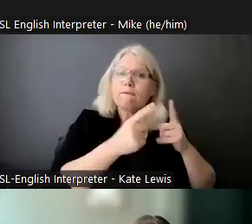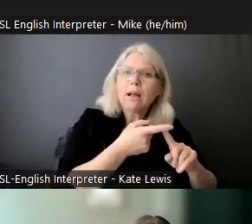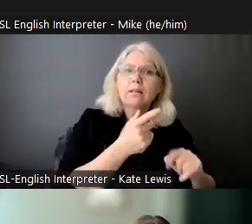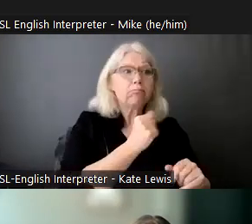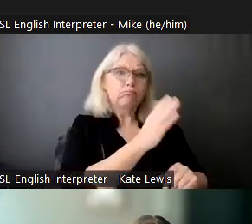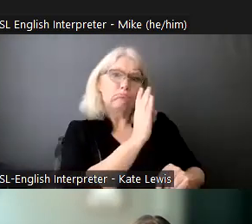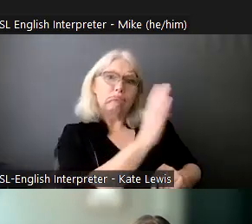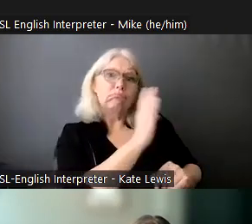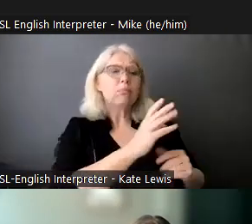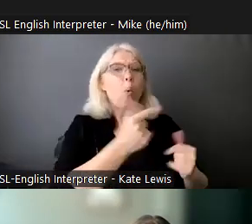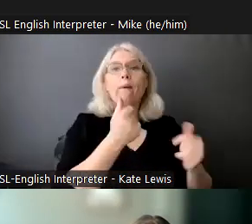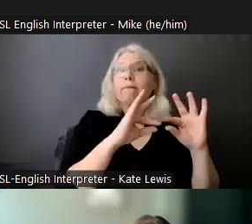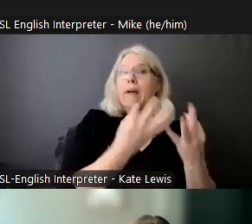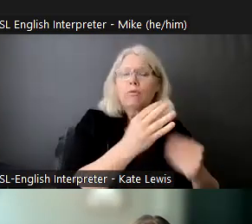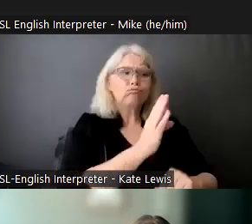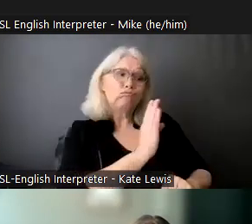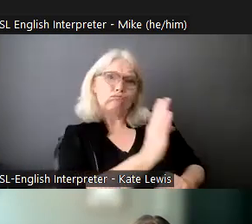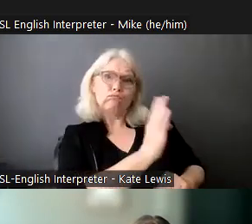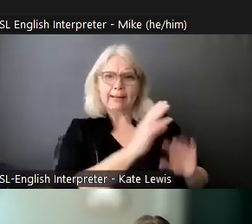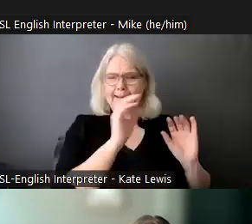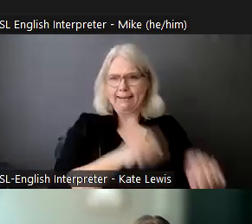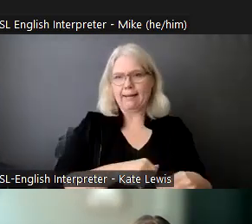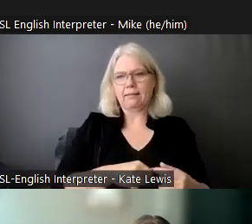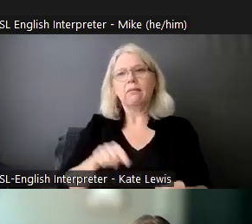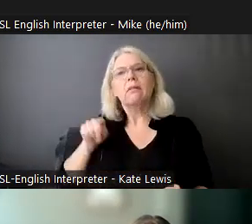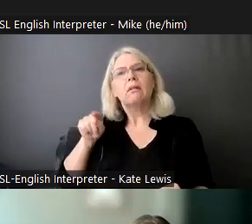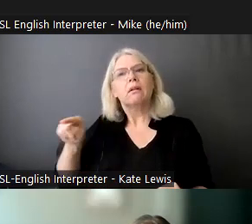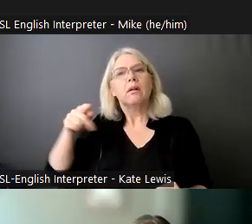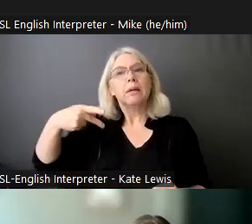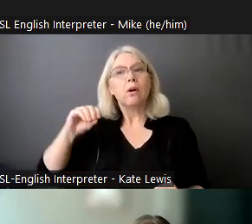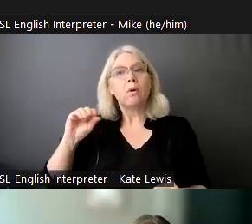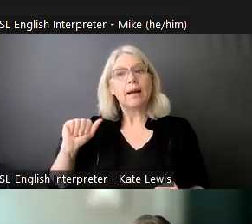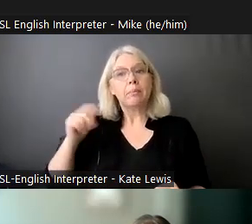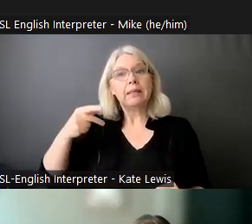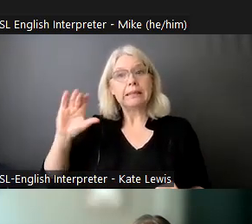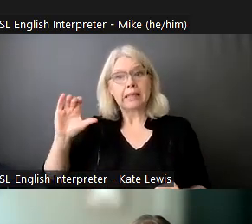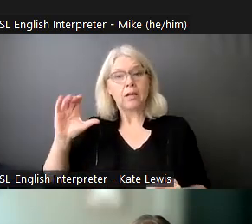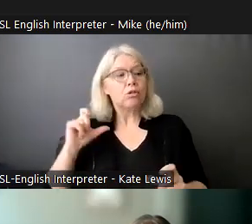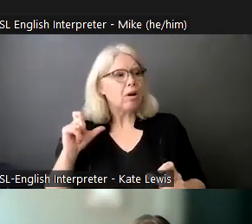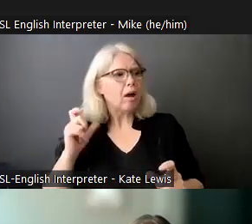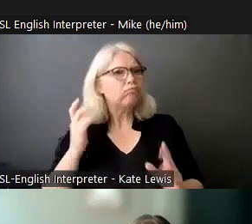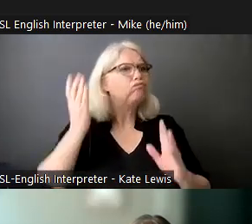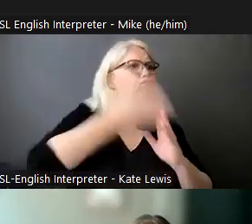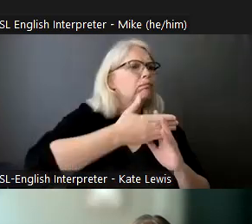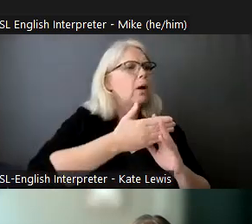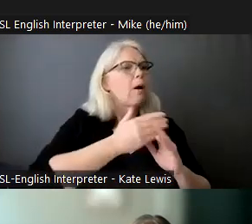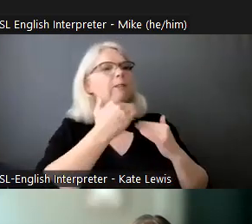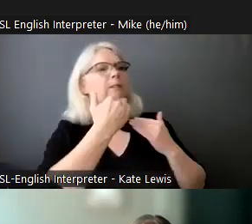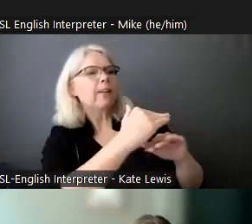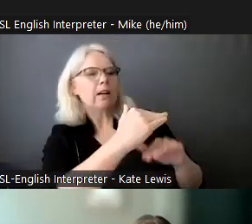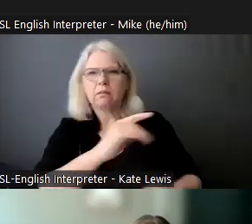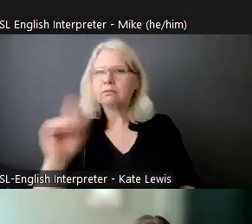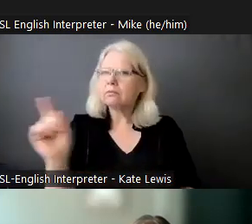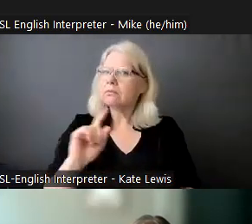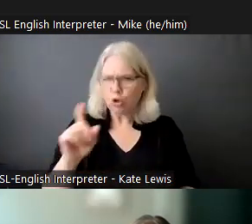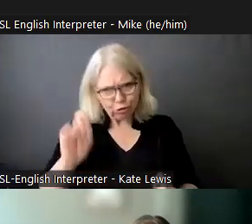can meet with family privately. And so the attorney should not be restricting that right and should actually be fostering it, ensuring that the grantor or